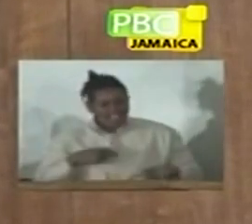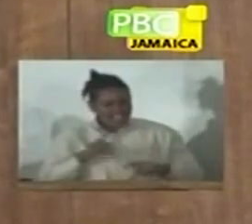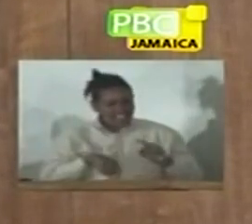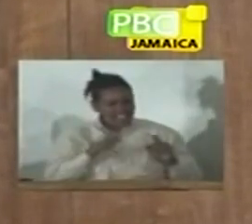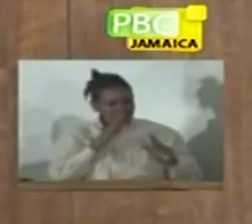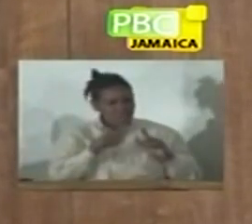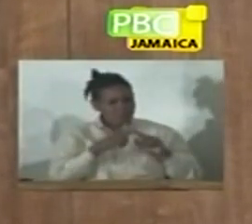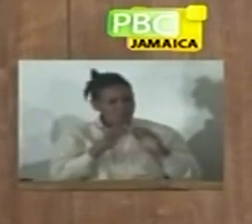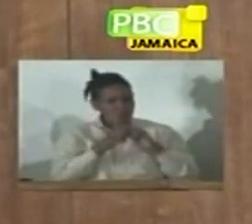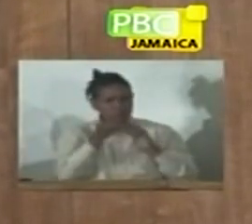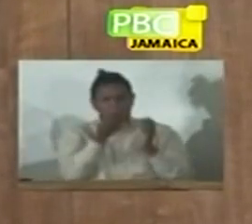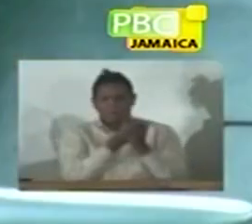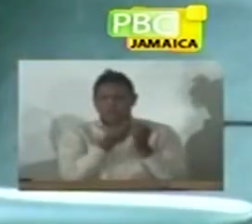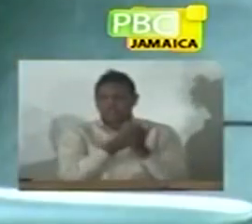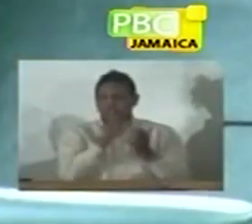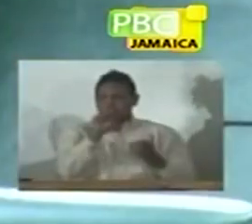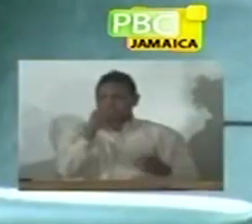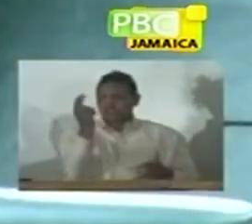used.